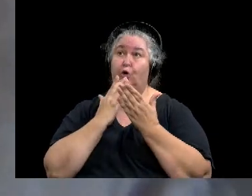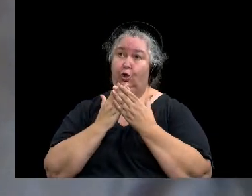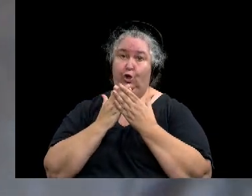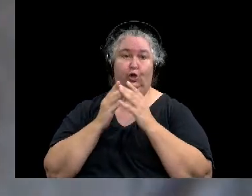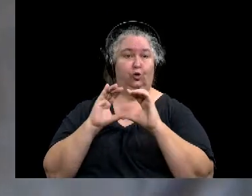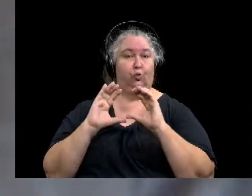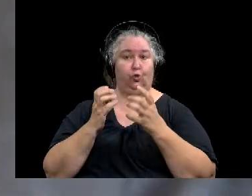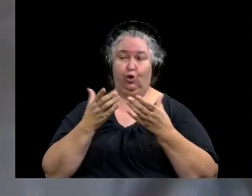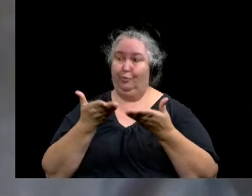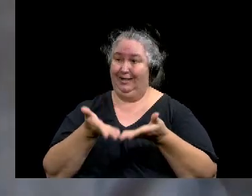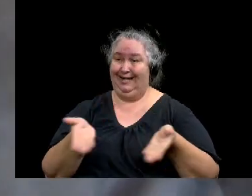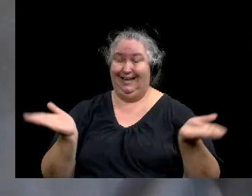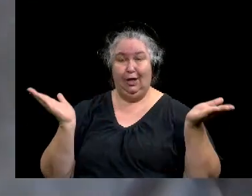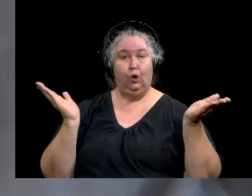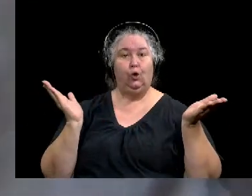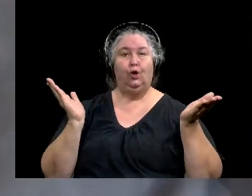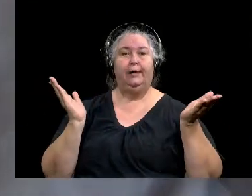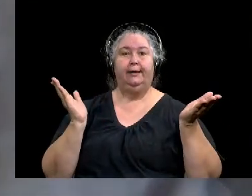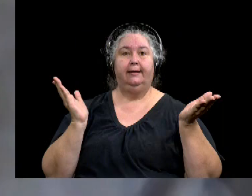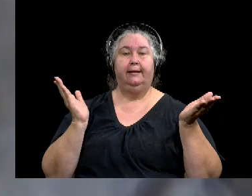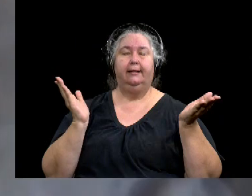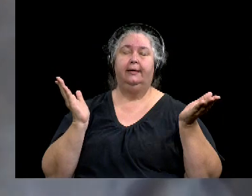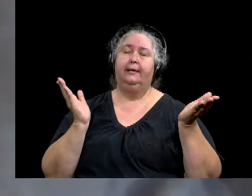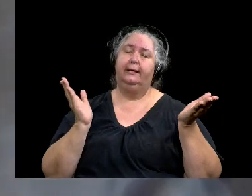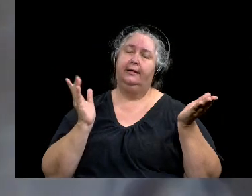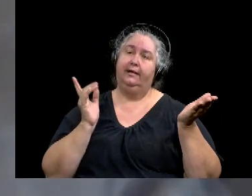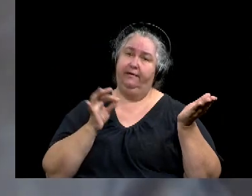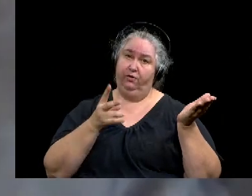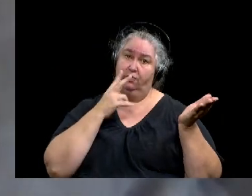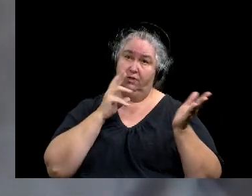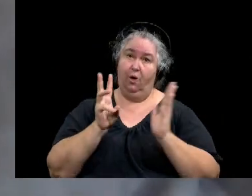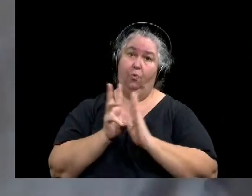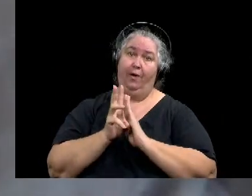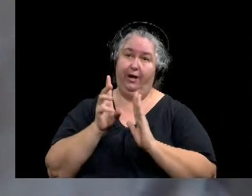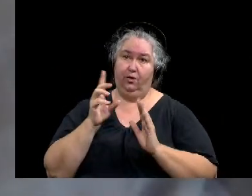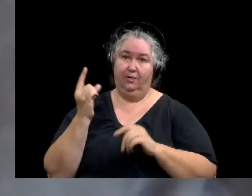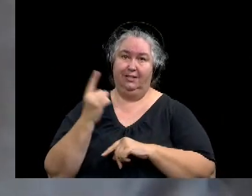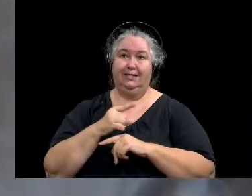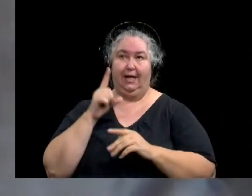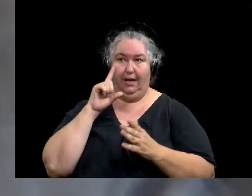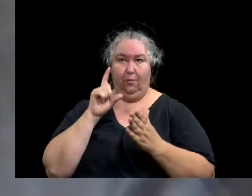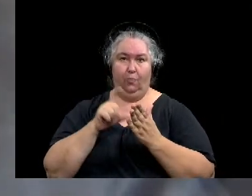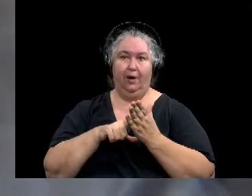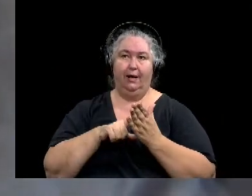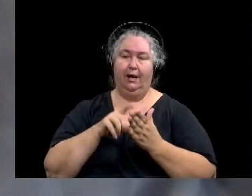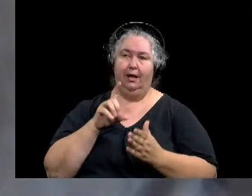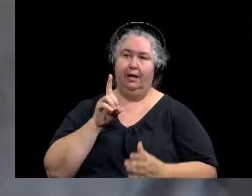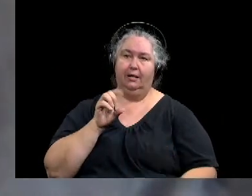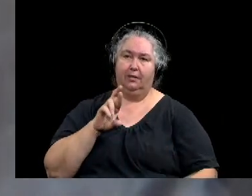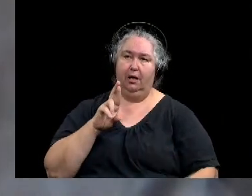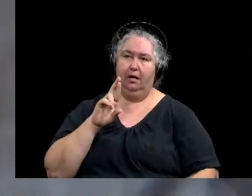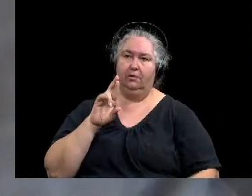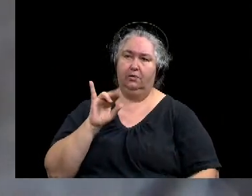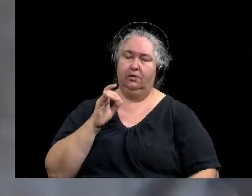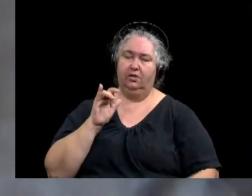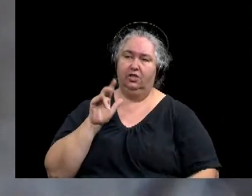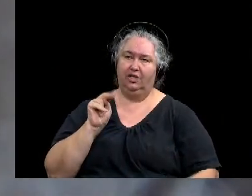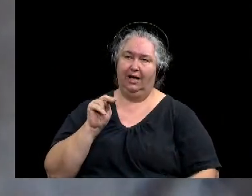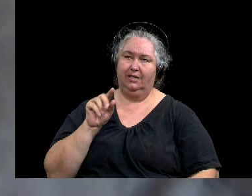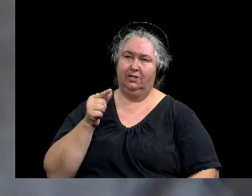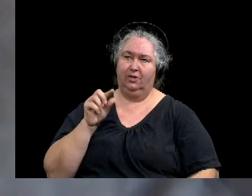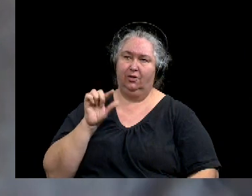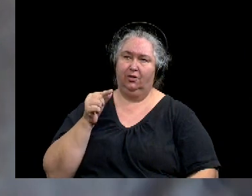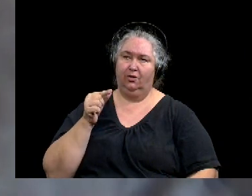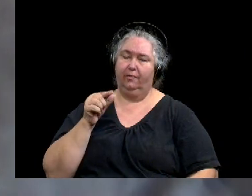and if you saw Waco today, it recognized Dr. Jackson Griggs for